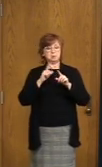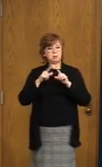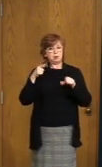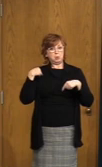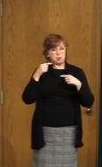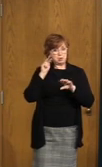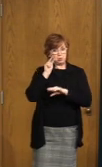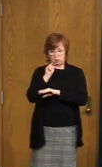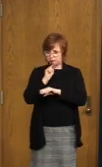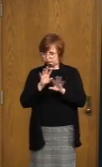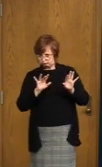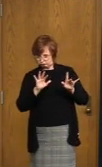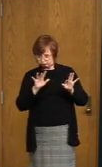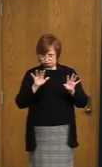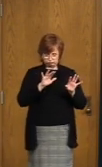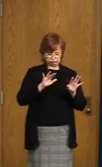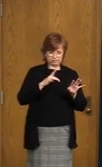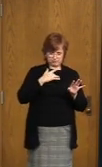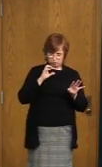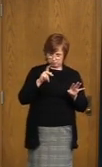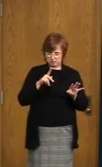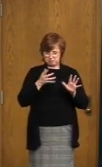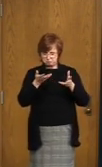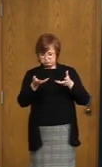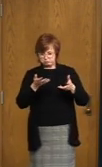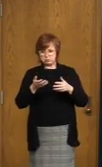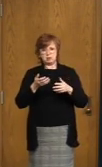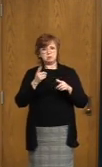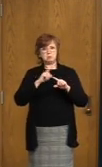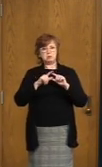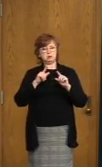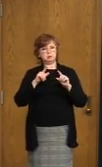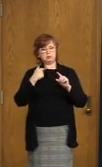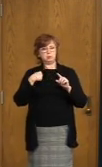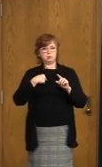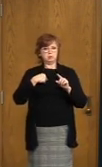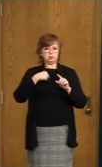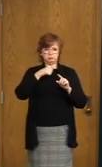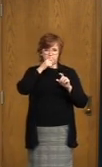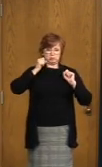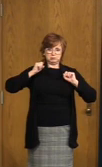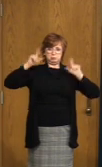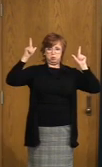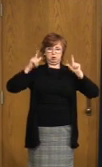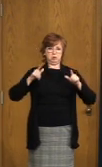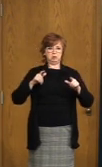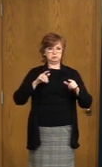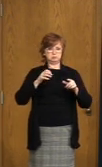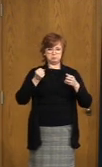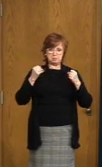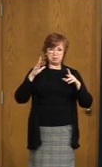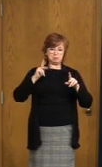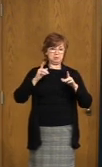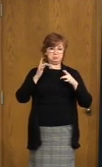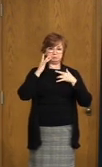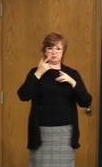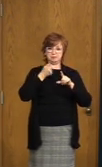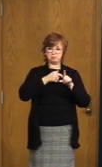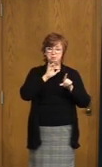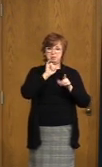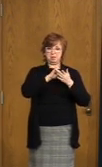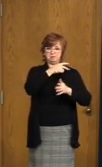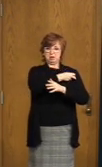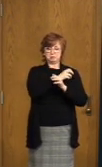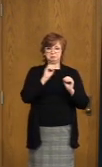signal is not of any concern compared to what is known about these vaccines, what we were expecting, what's known about other vaccines.